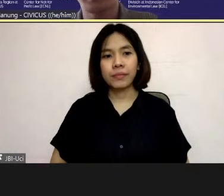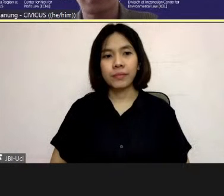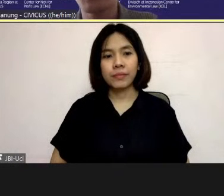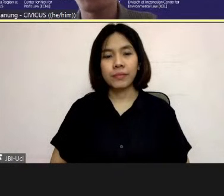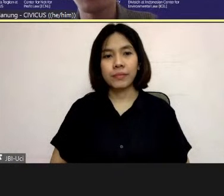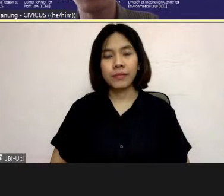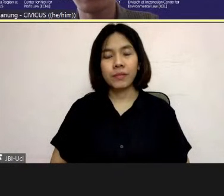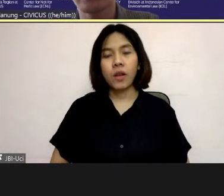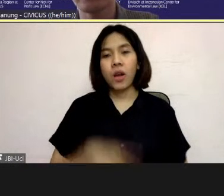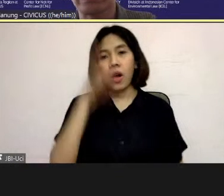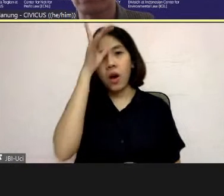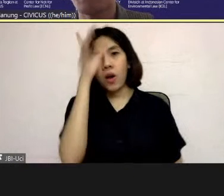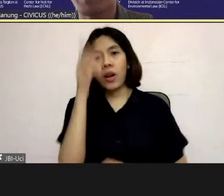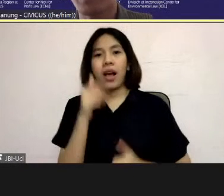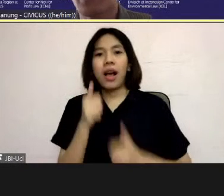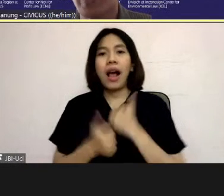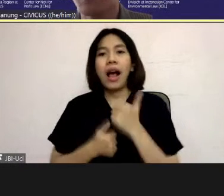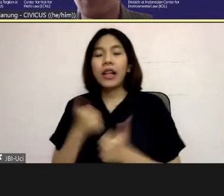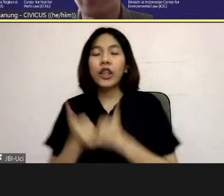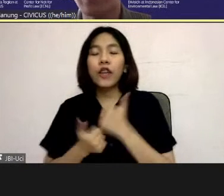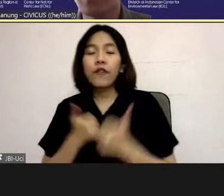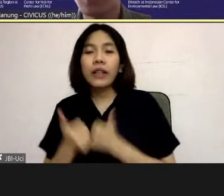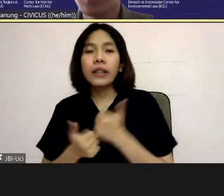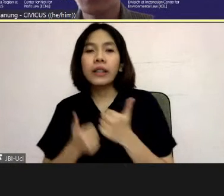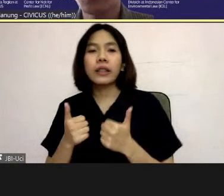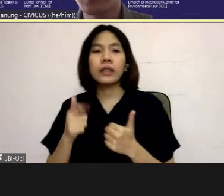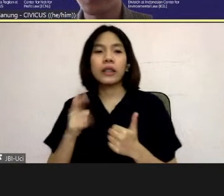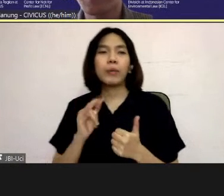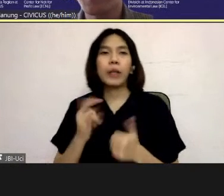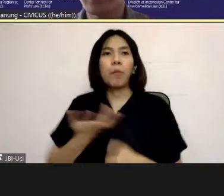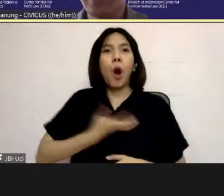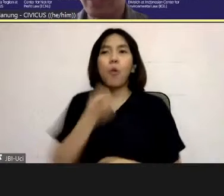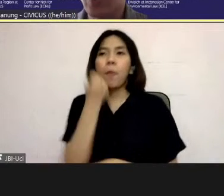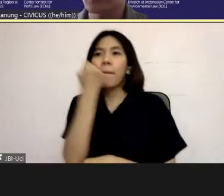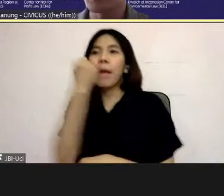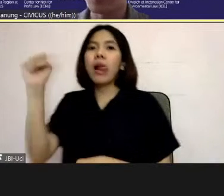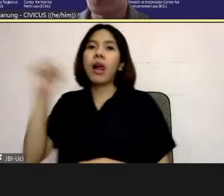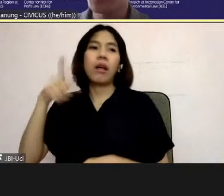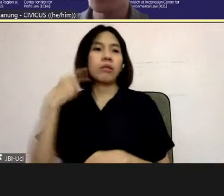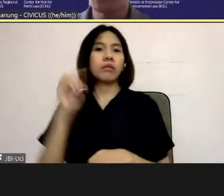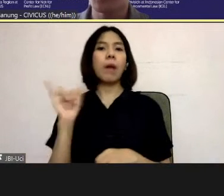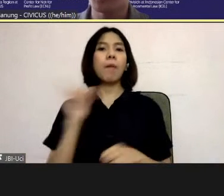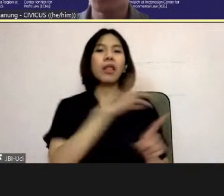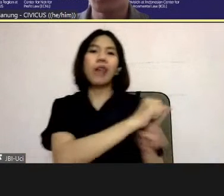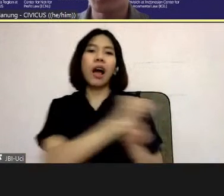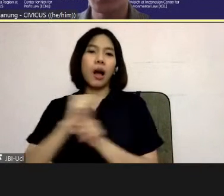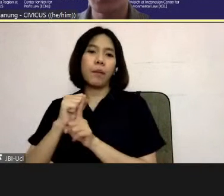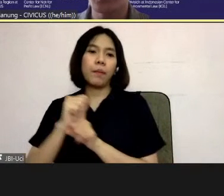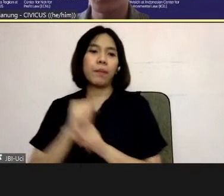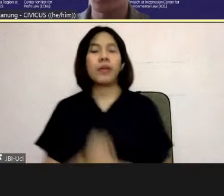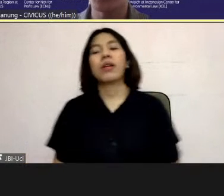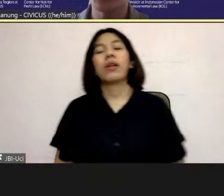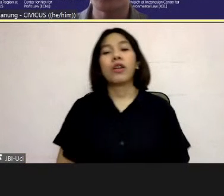as well, but how the shutting down of public transport to deter protests has also been used